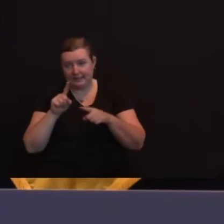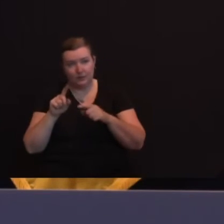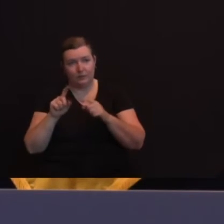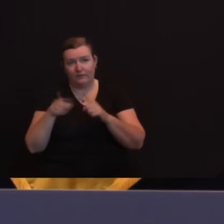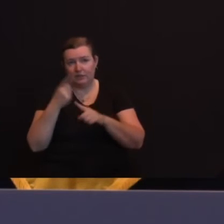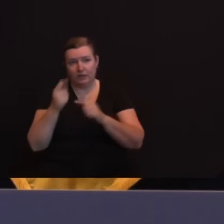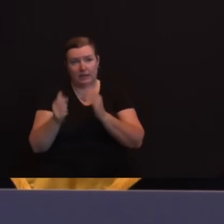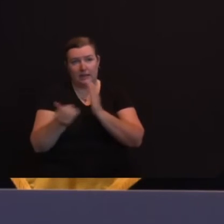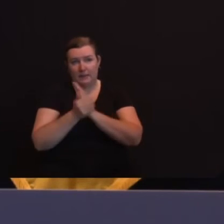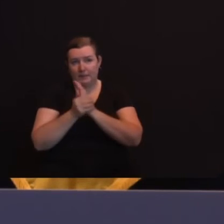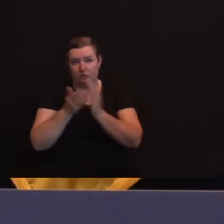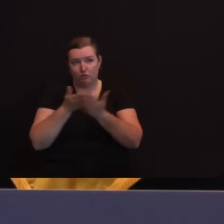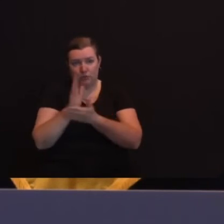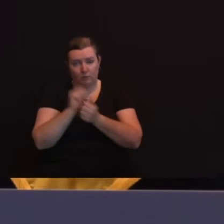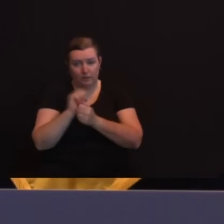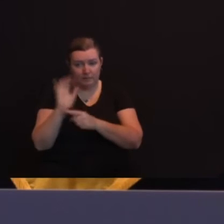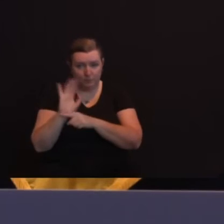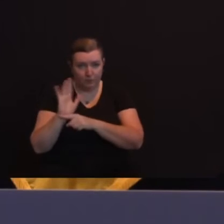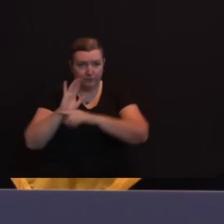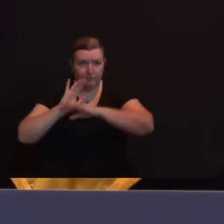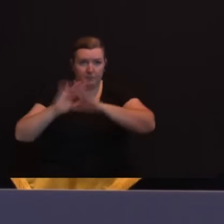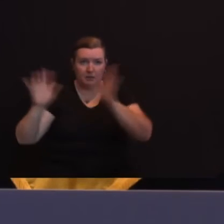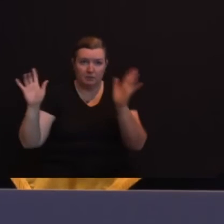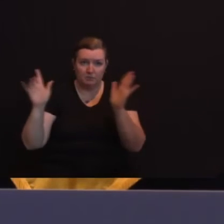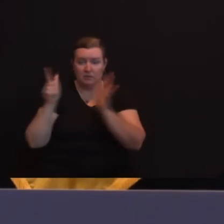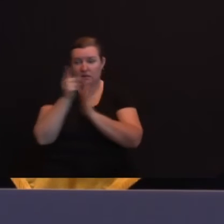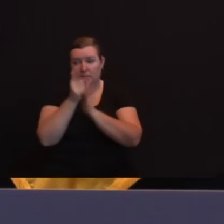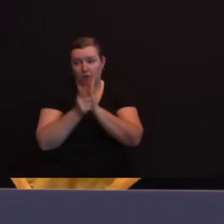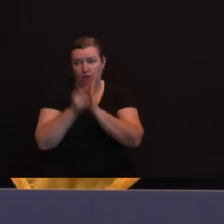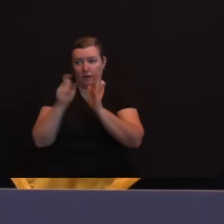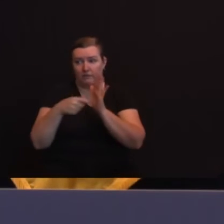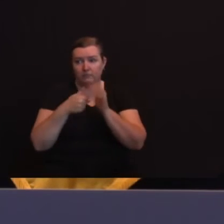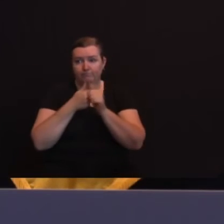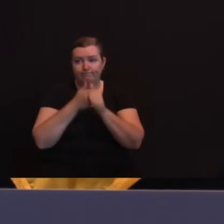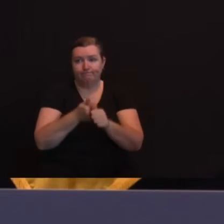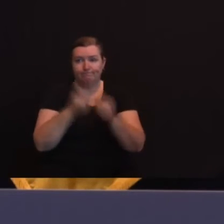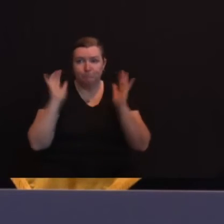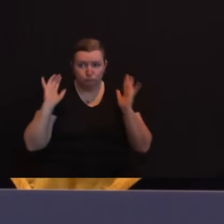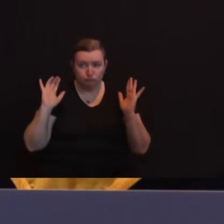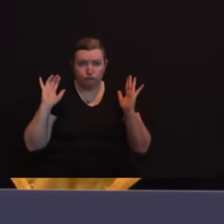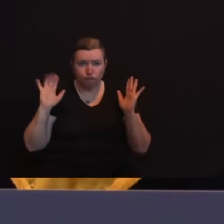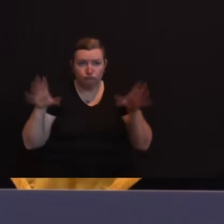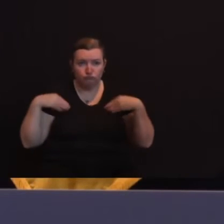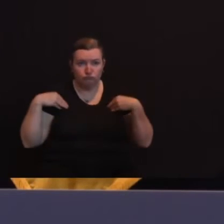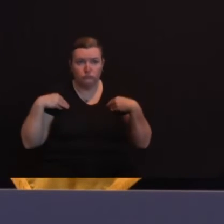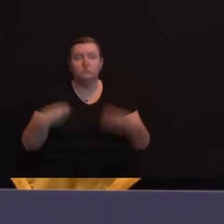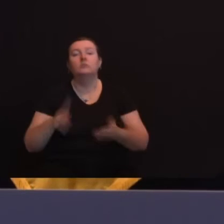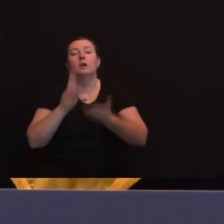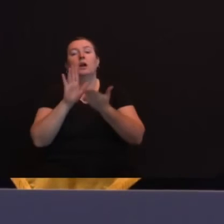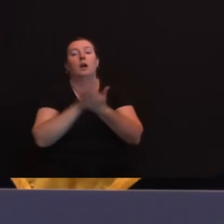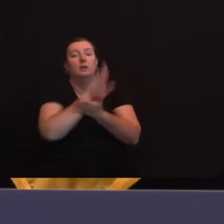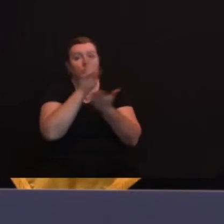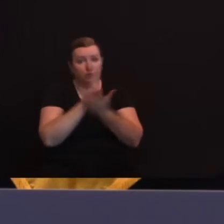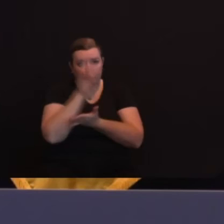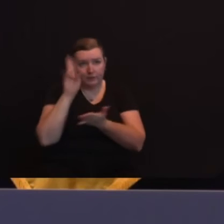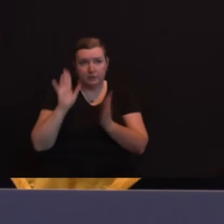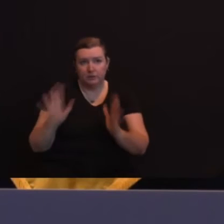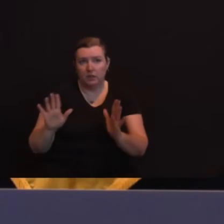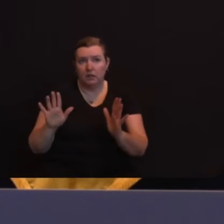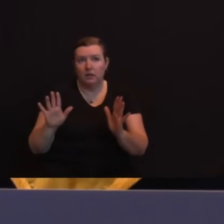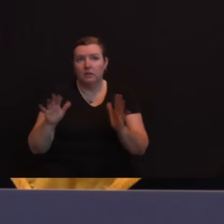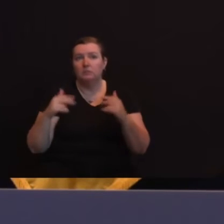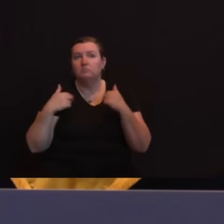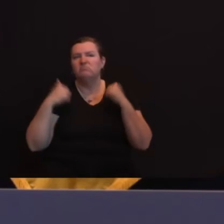reality. Colleges and universities, we've spoken a lot about that. It was a big part of our conversation among Governors Wolf, Carney, Cuomo, Lamont,